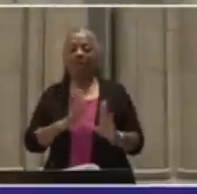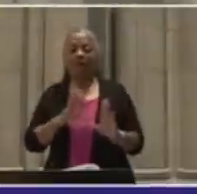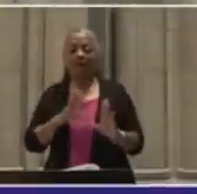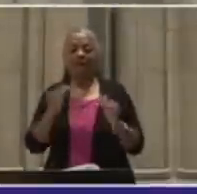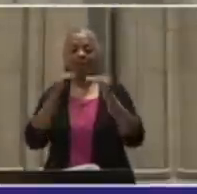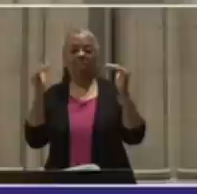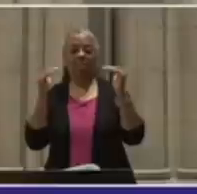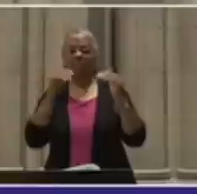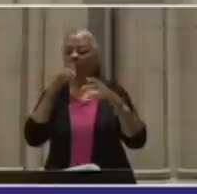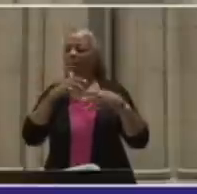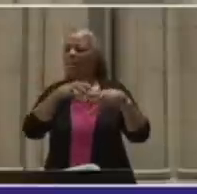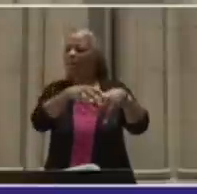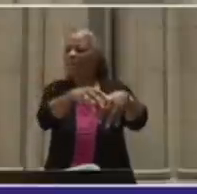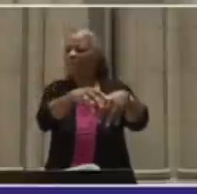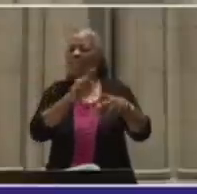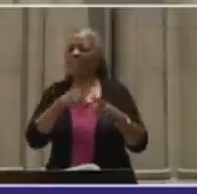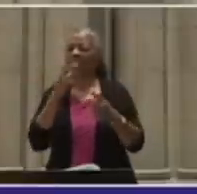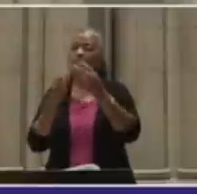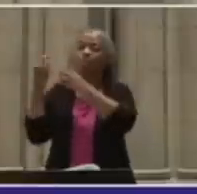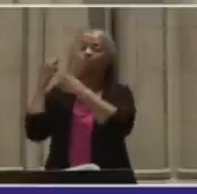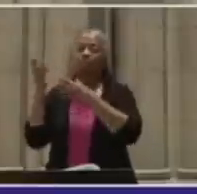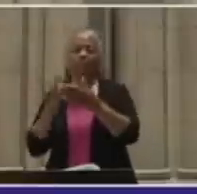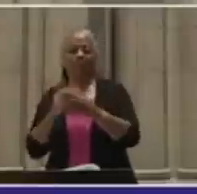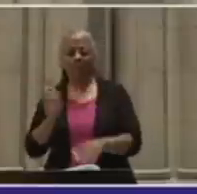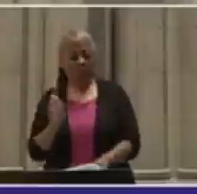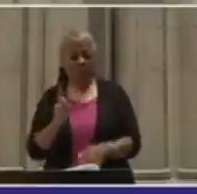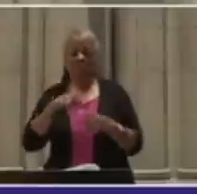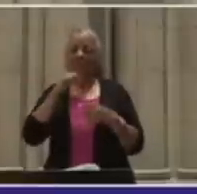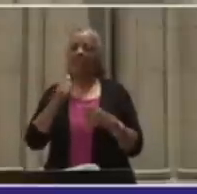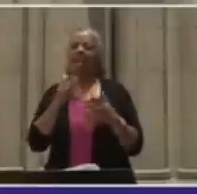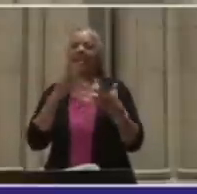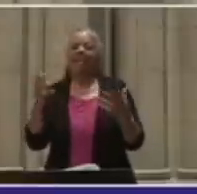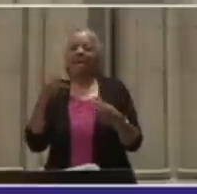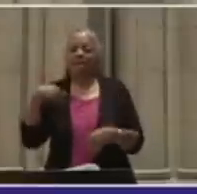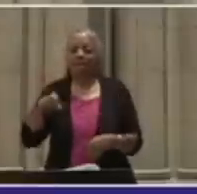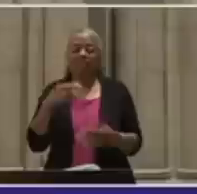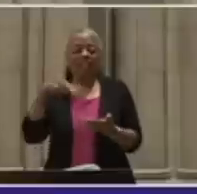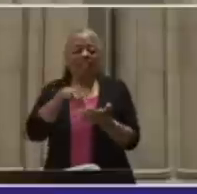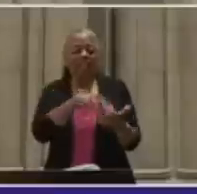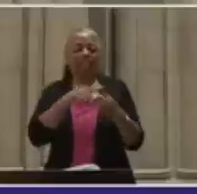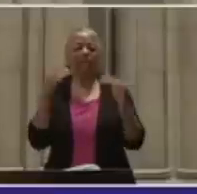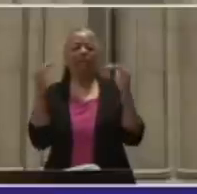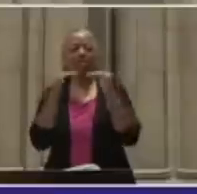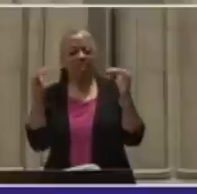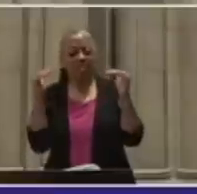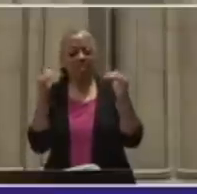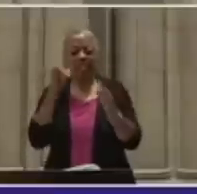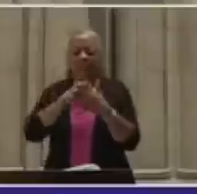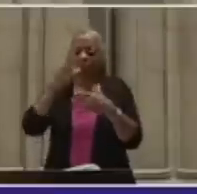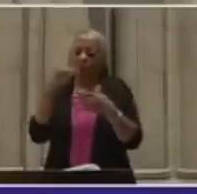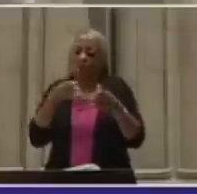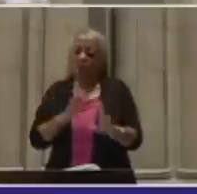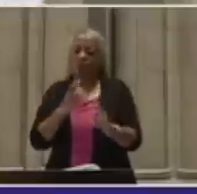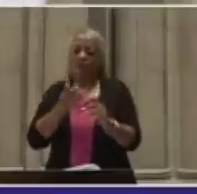Not parades, not memorial services, not a bunch of religious things, but let justice. That's the only way